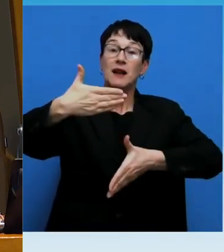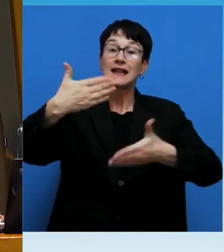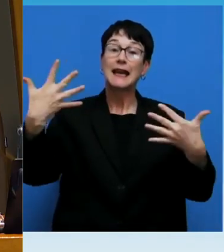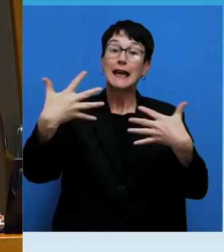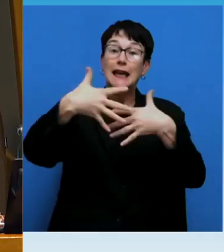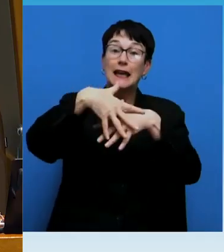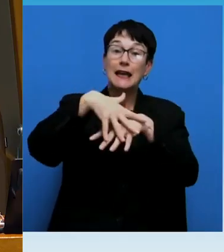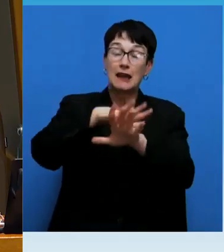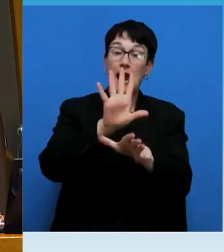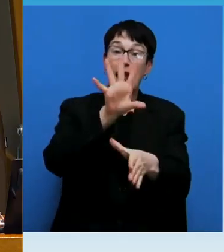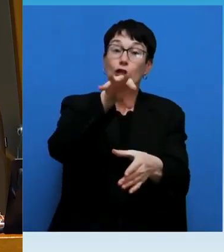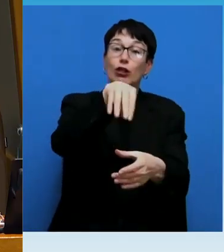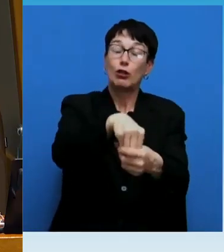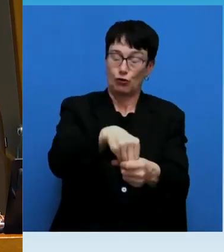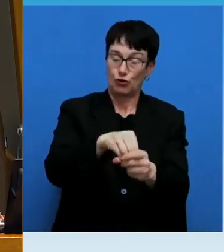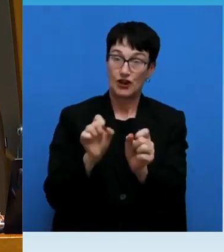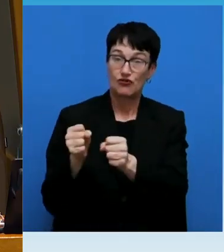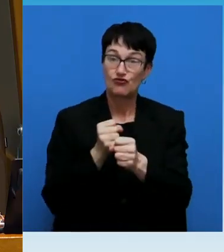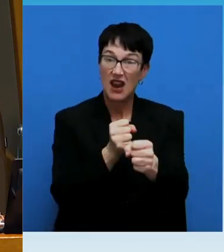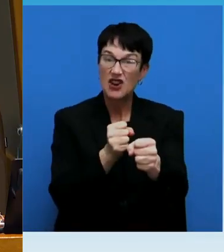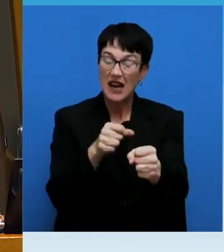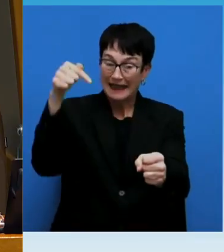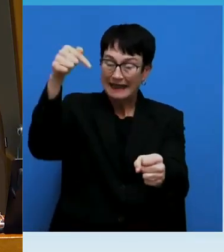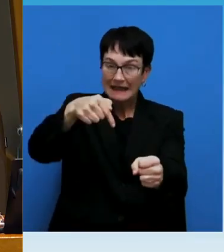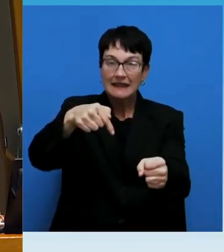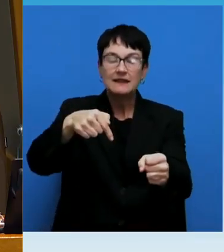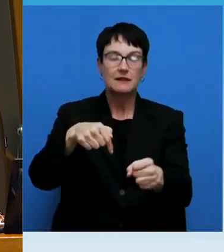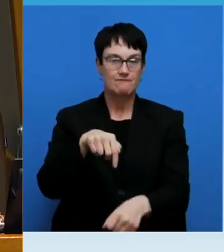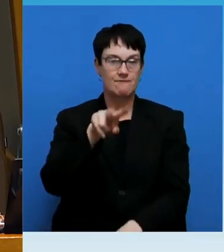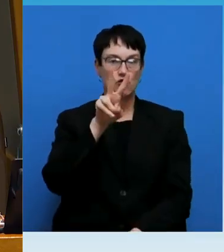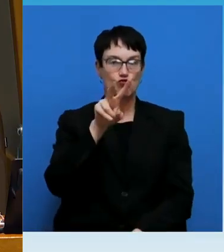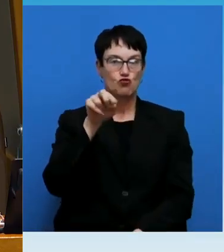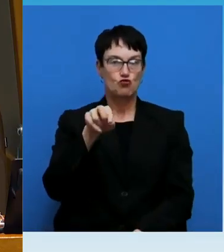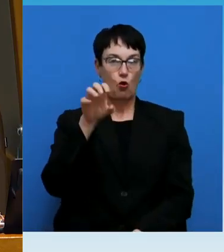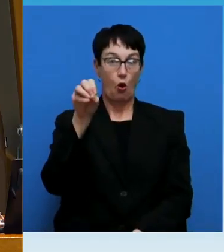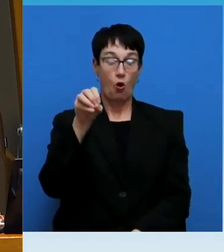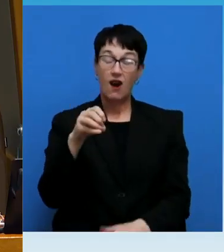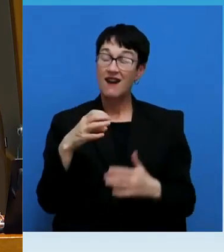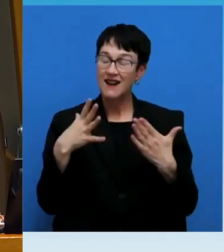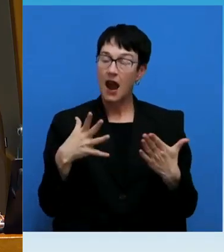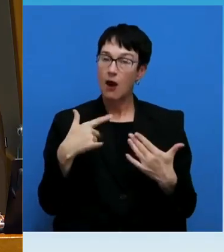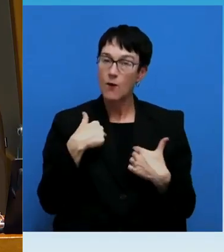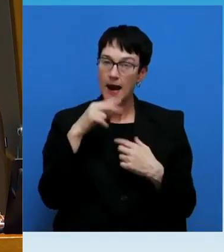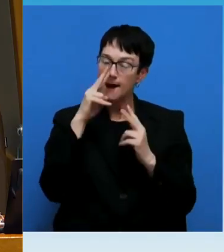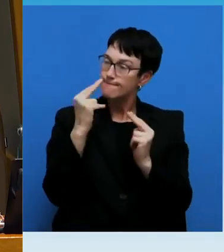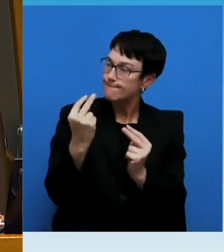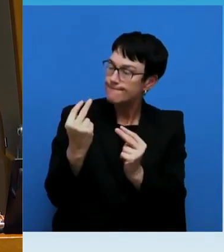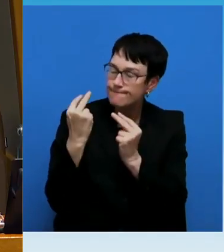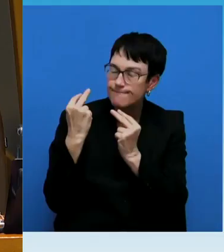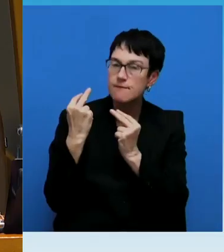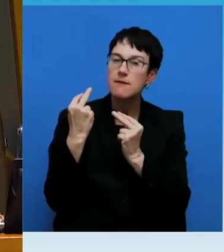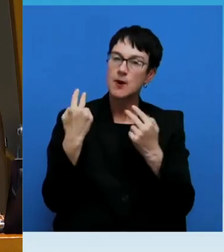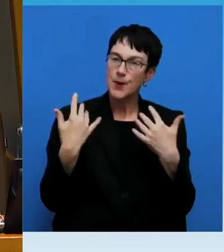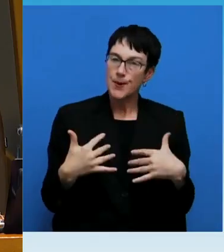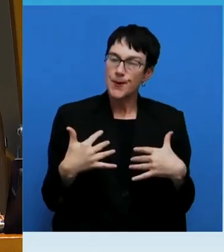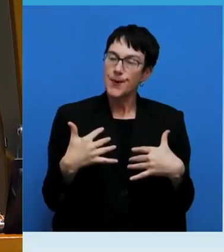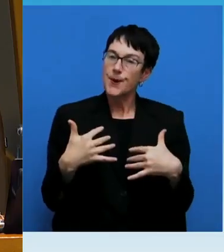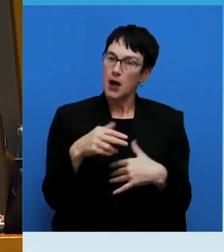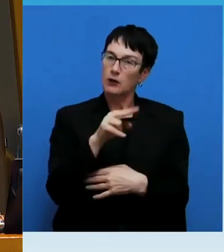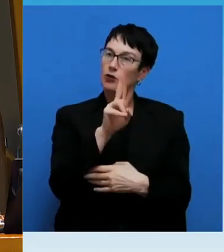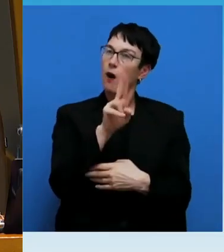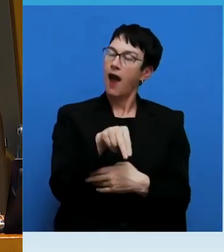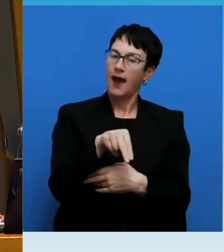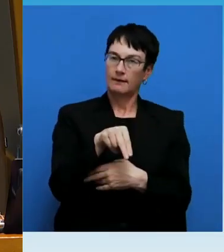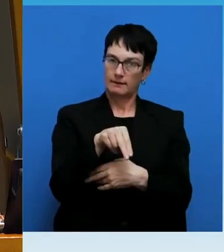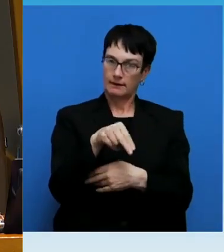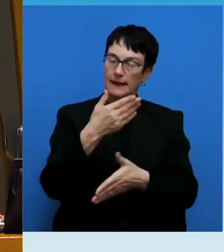2.0, celebrating progress, accelerating action on disability inclusion across the United Nations. My